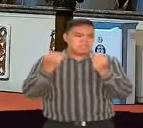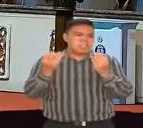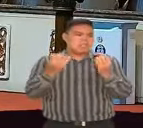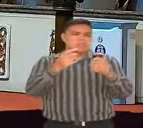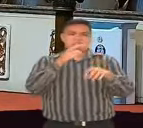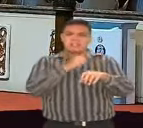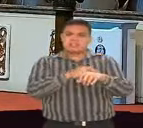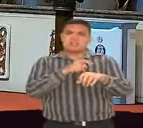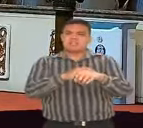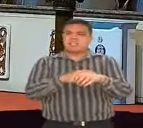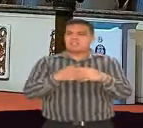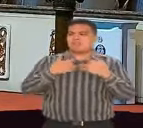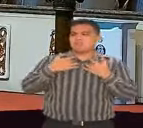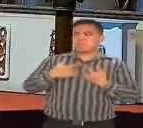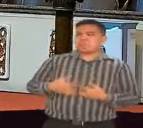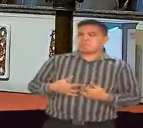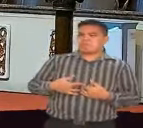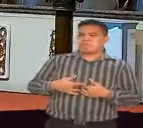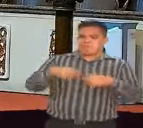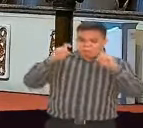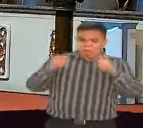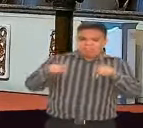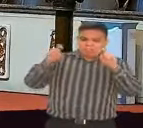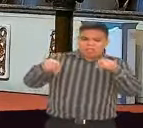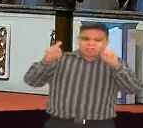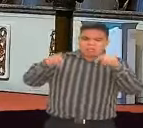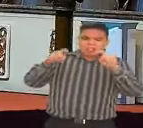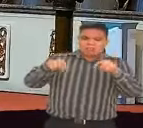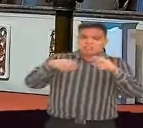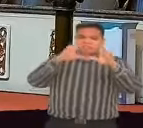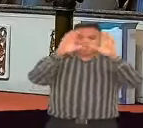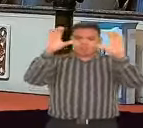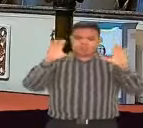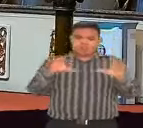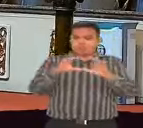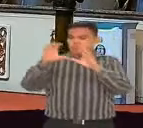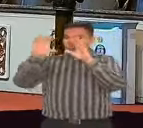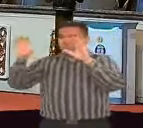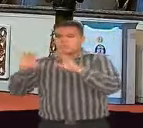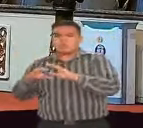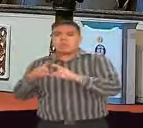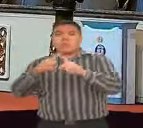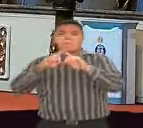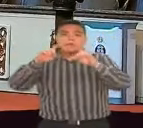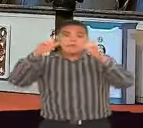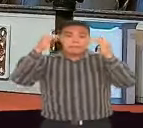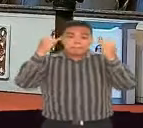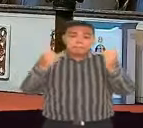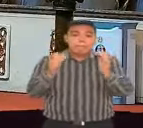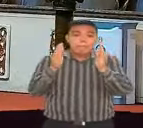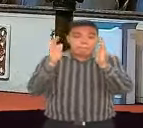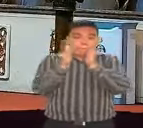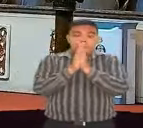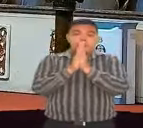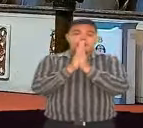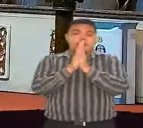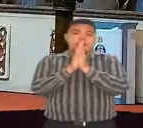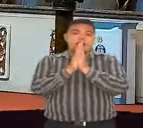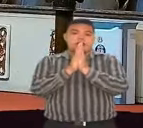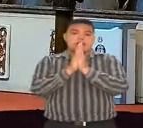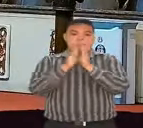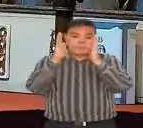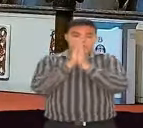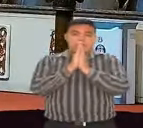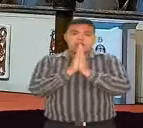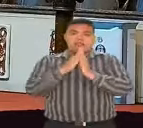Many times we get insecure. Dapat na ako aning posisyon. Dapat na ako ana. Pray, ask God's wisdom.